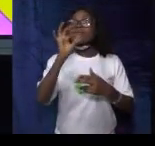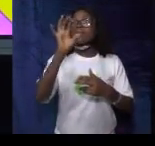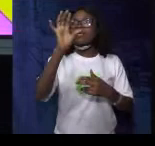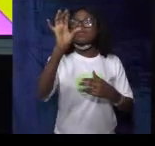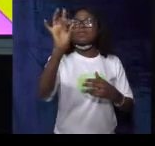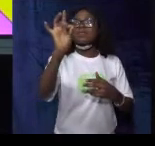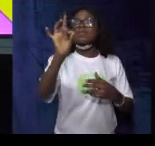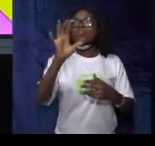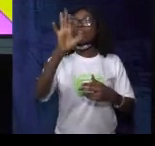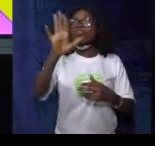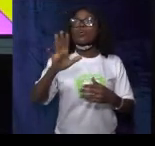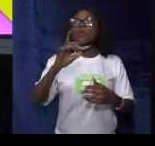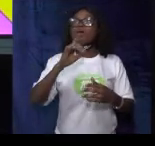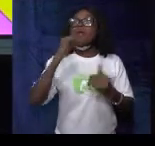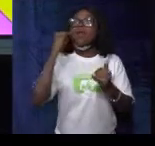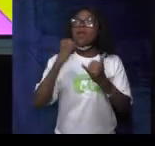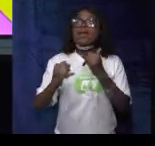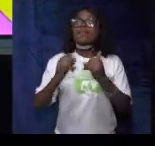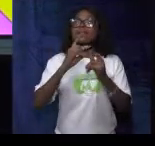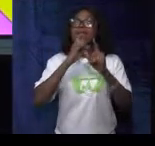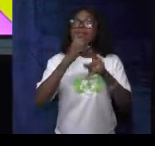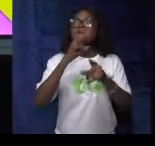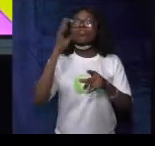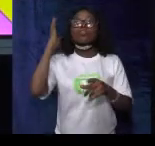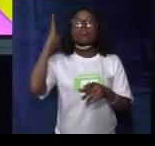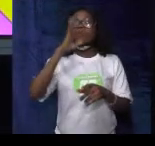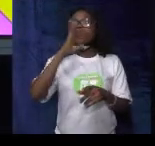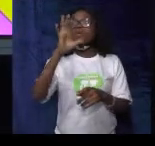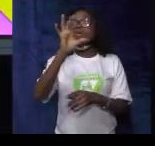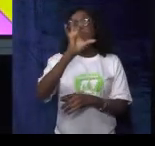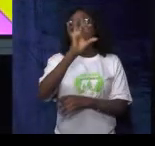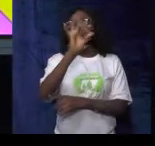8. So I believe your final answer should be